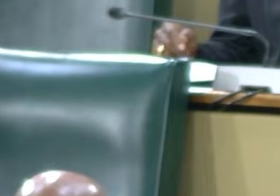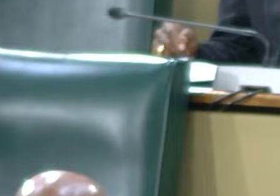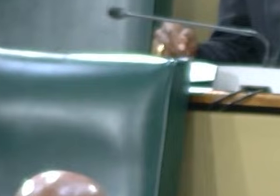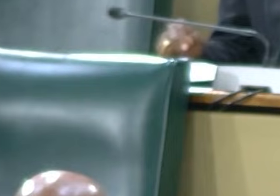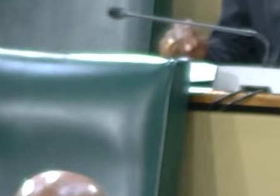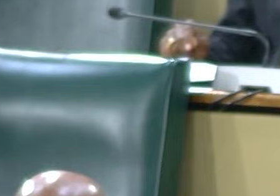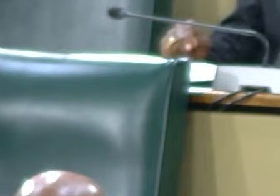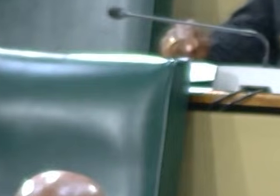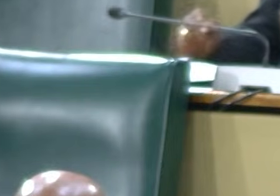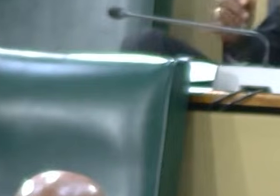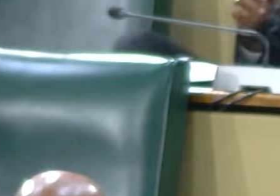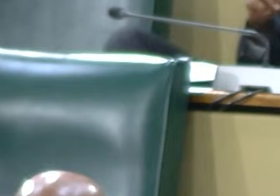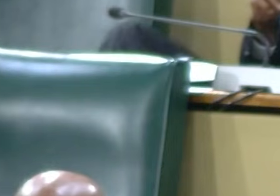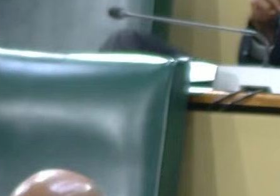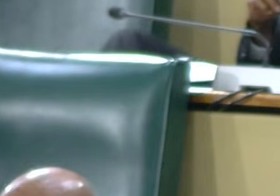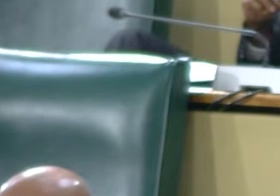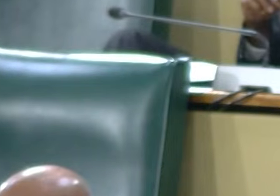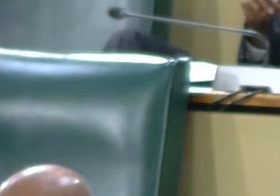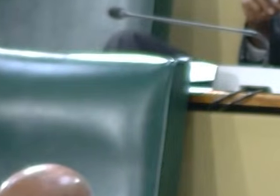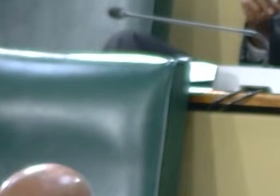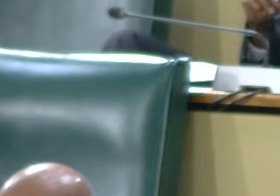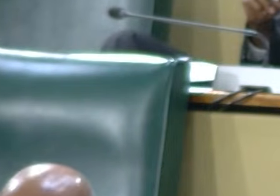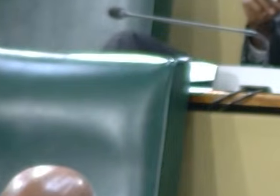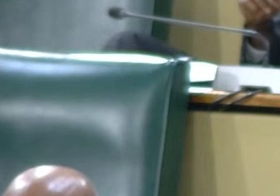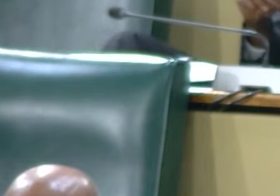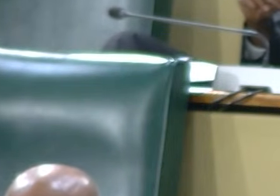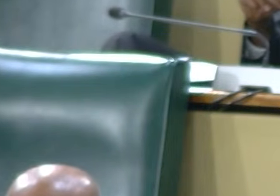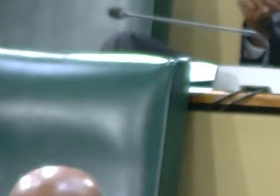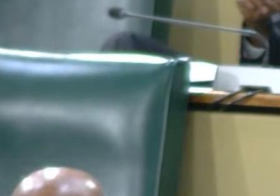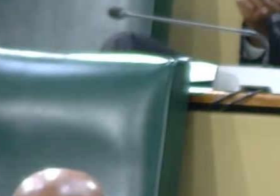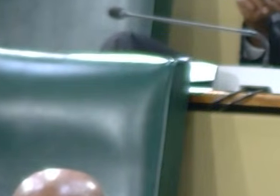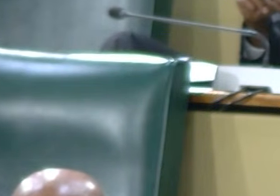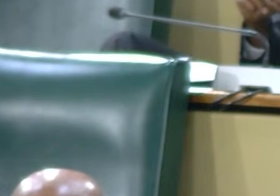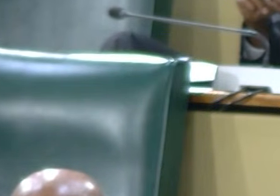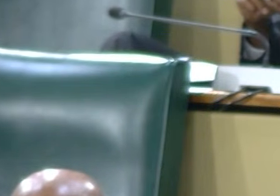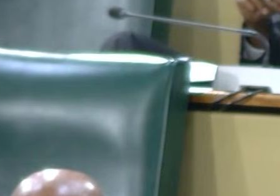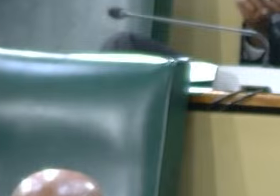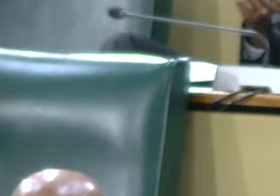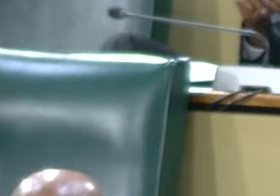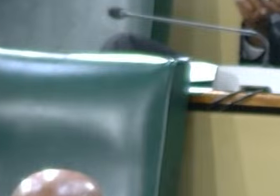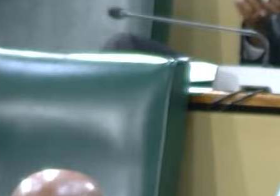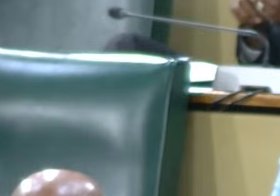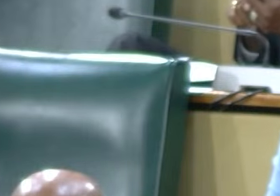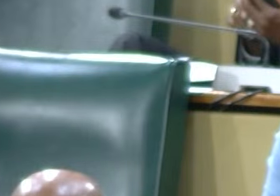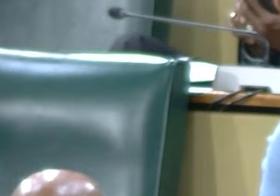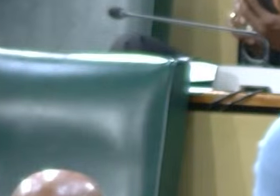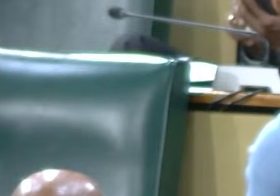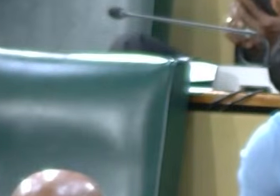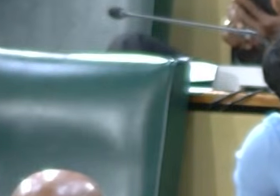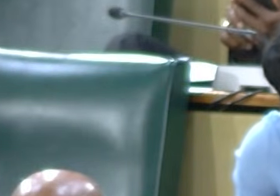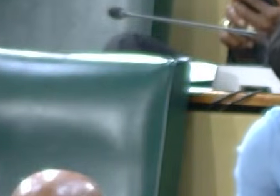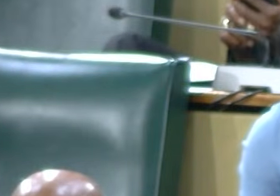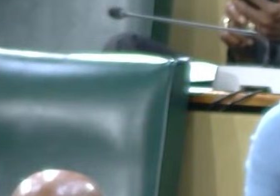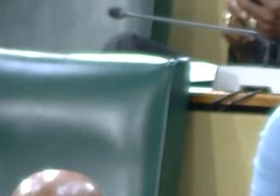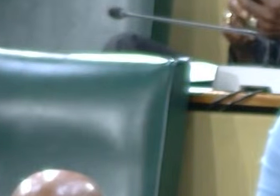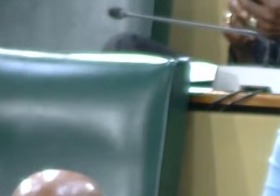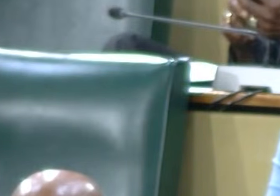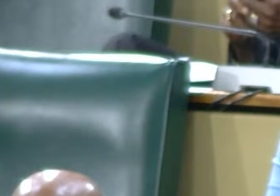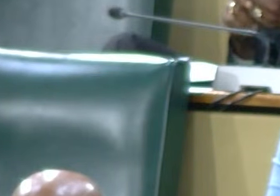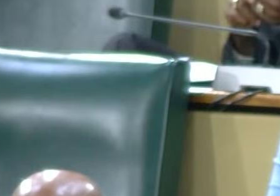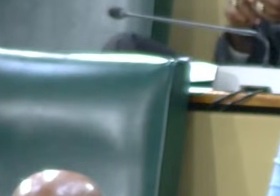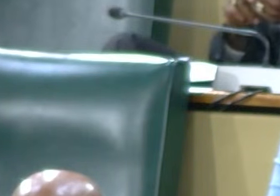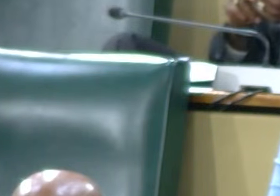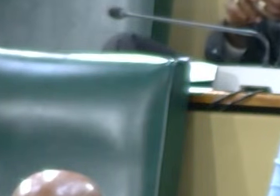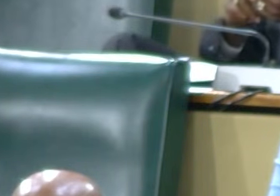the budget presentation, I told Jamaica's MSME businesses that we